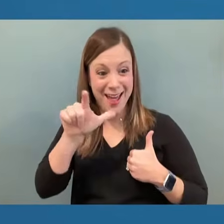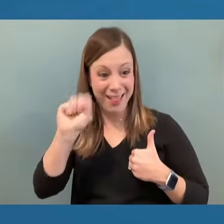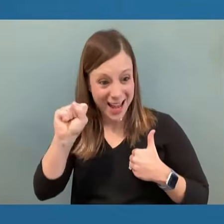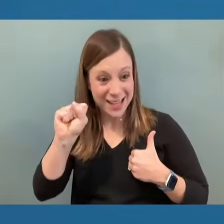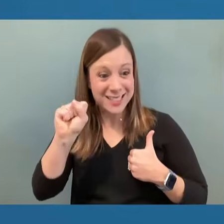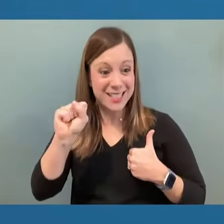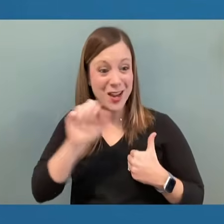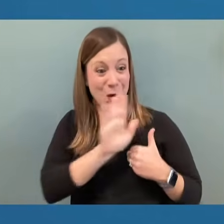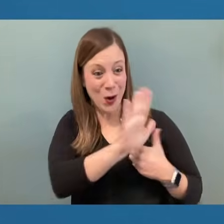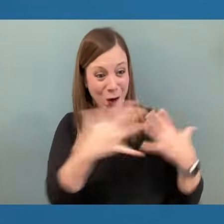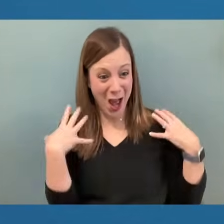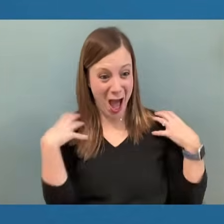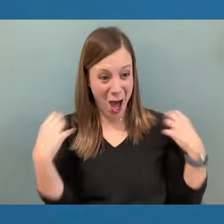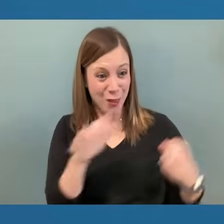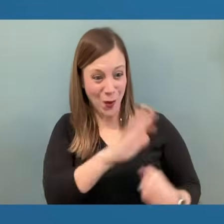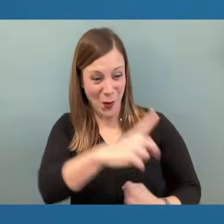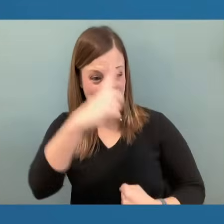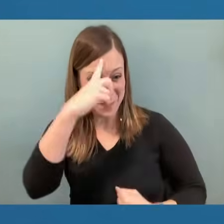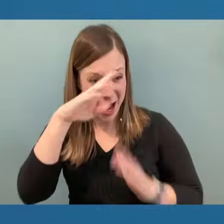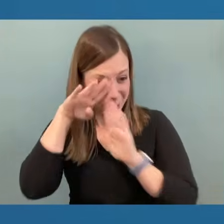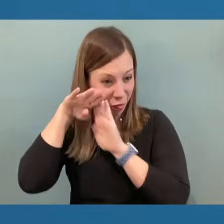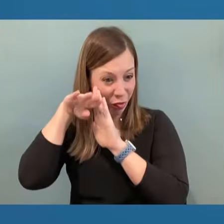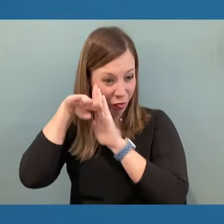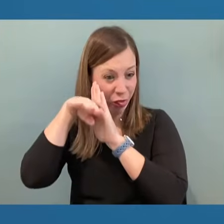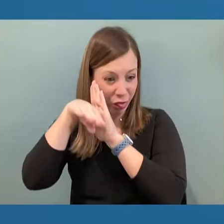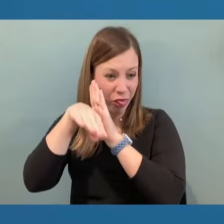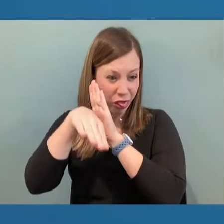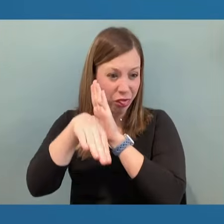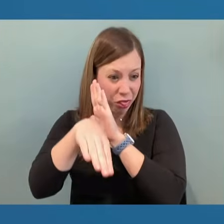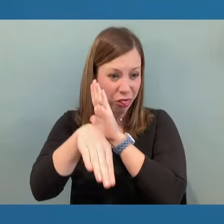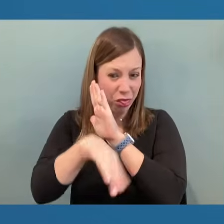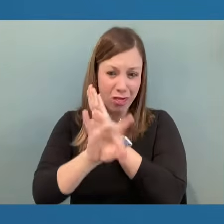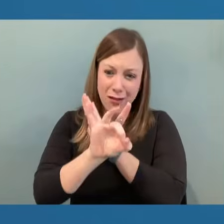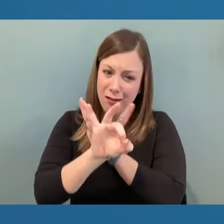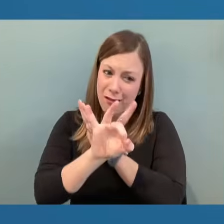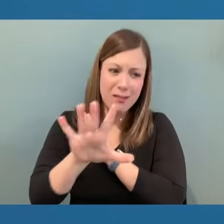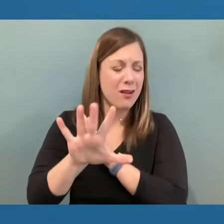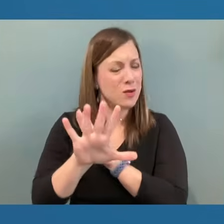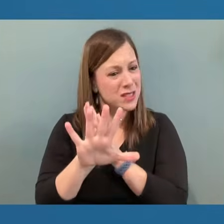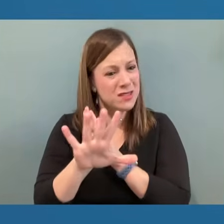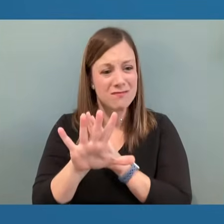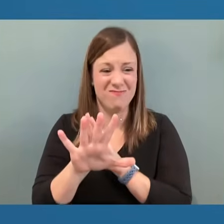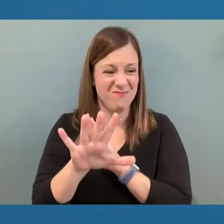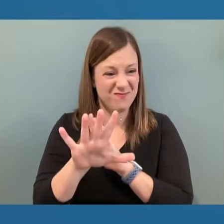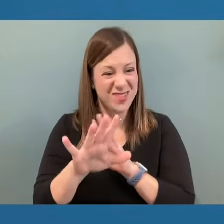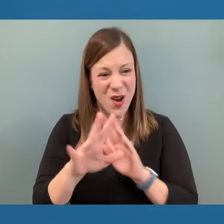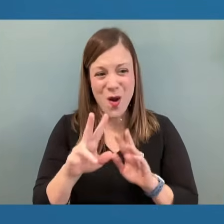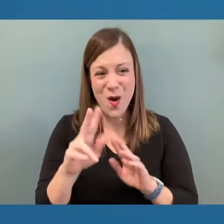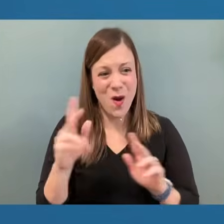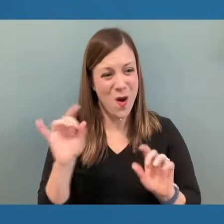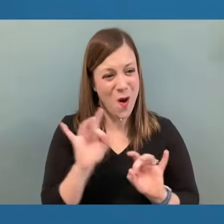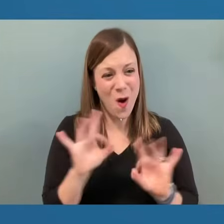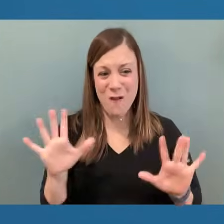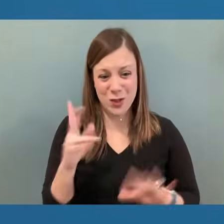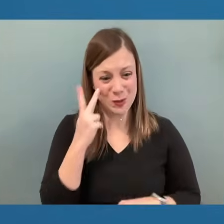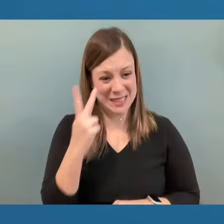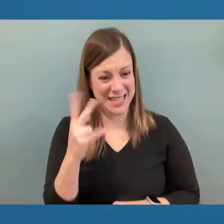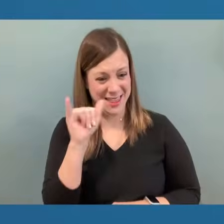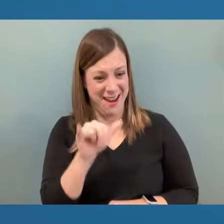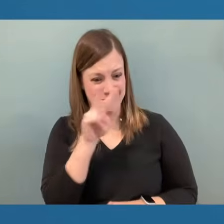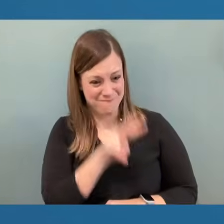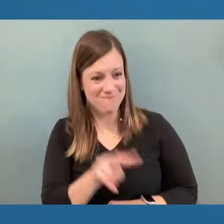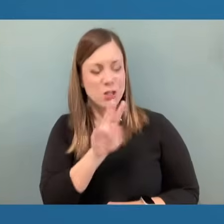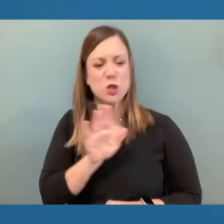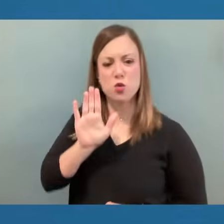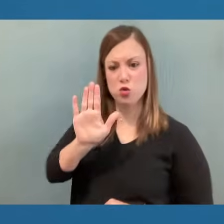your stories made a difference. And what we're going to do in a few minutes, and you all need to be my witnesses to this bill